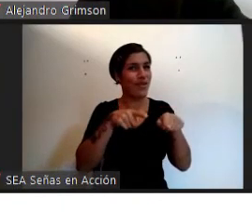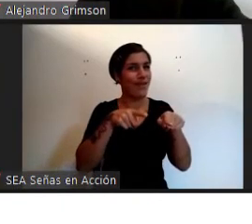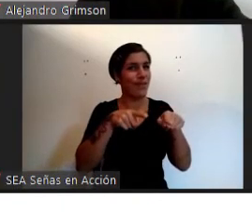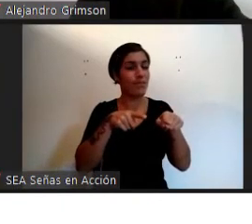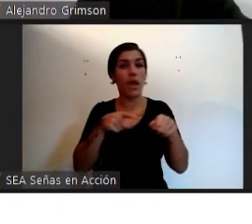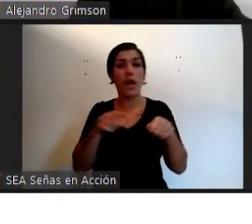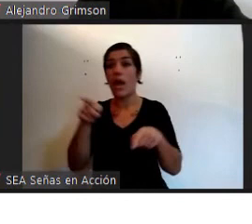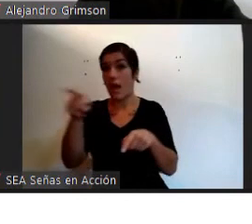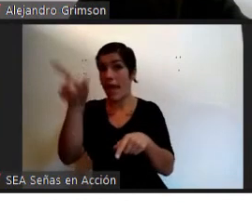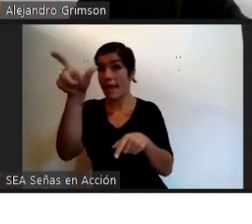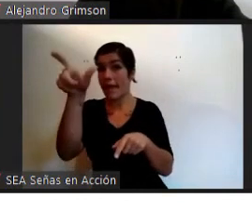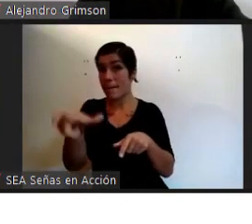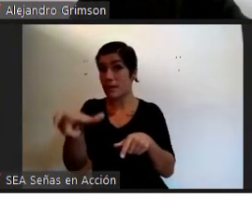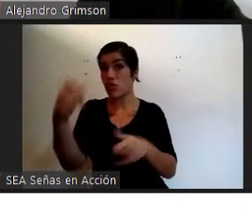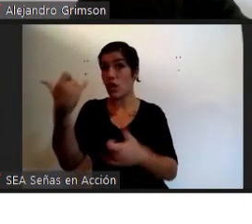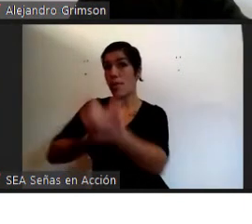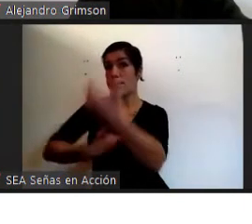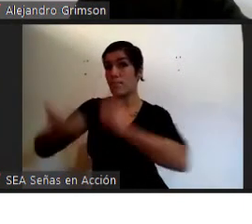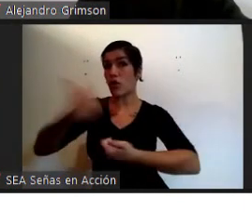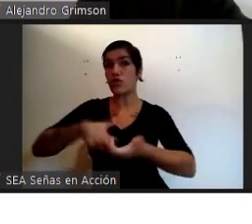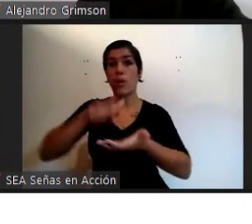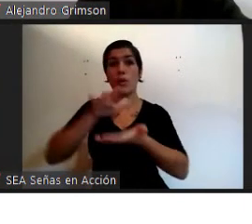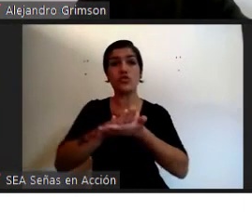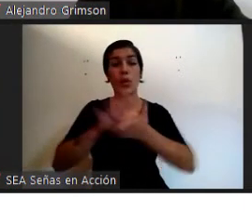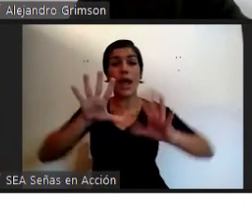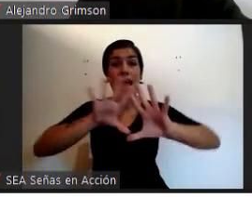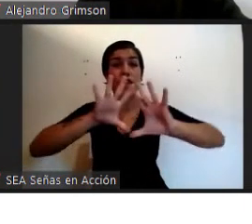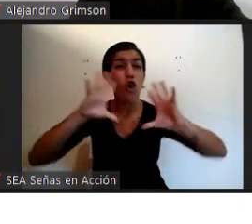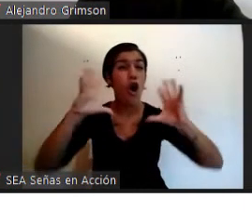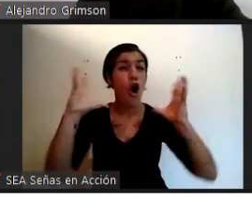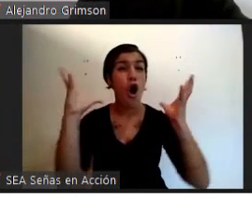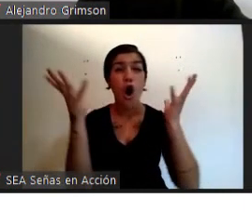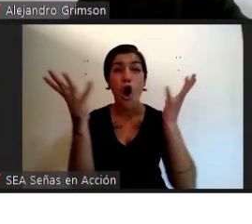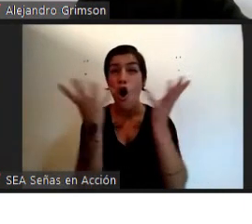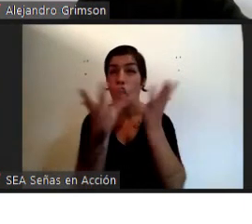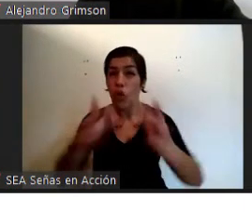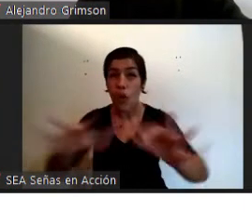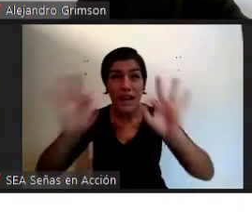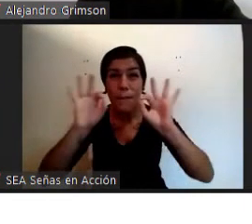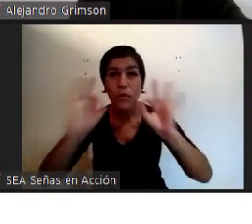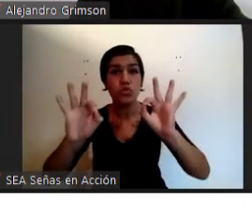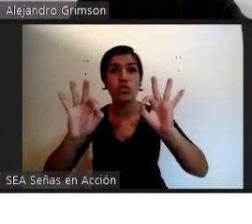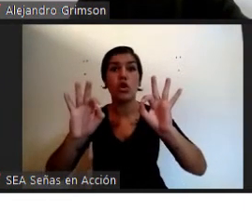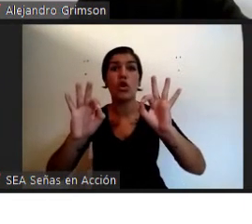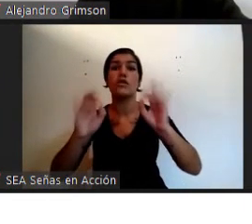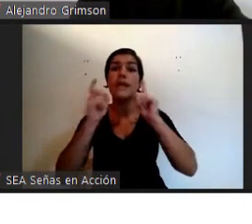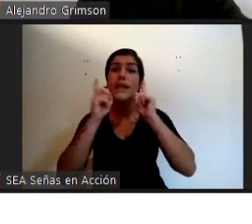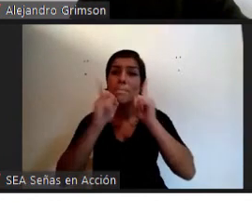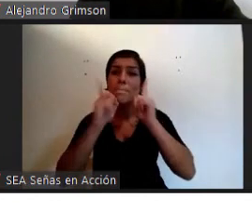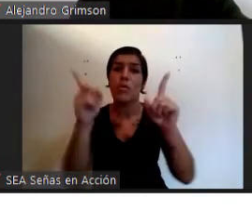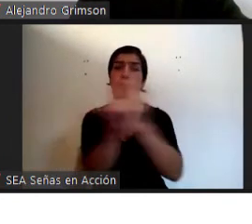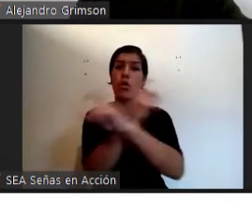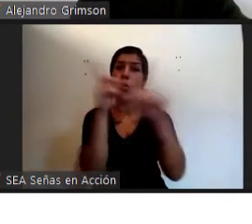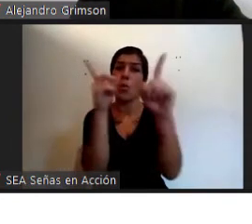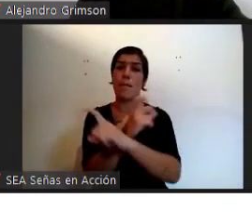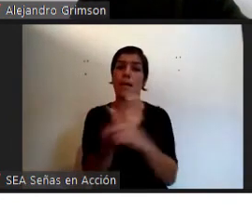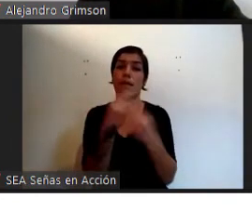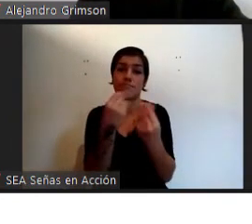to face a global problem, we all are facing the same problem, and this makes us ready